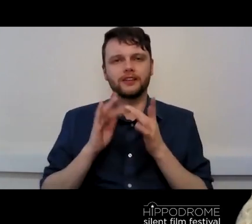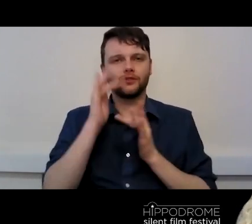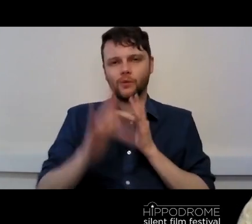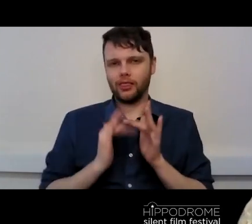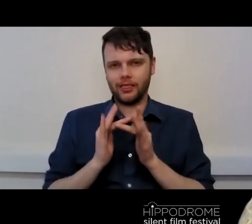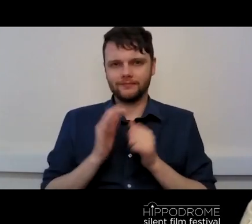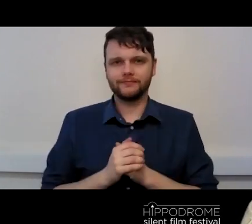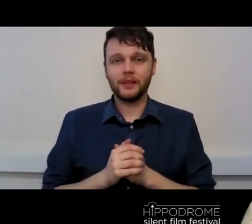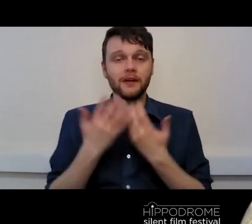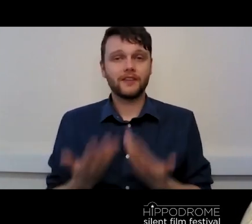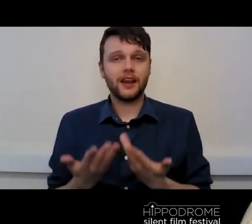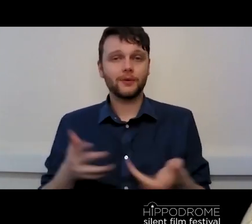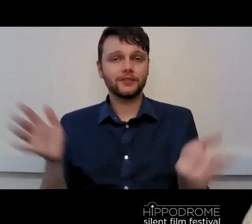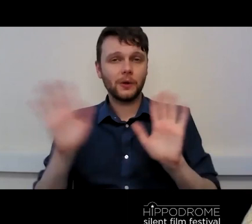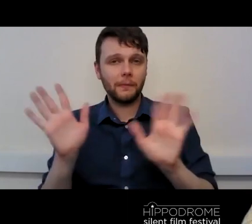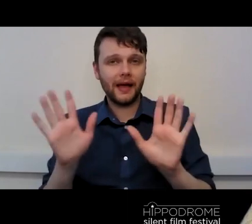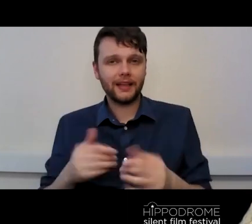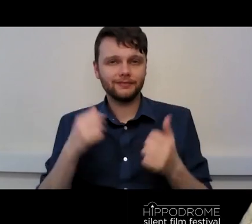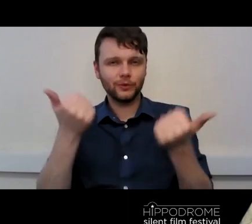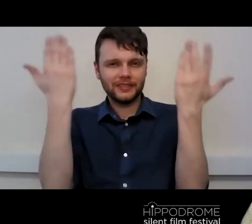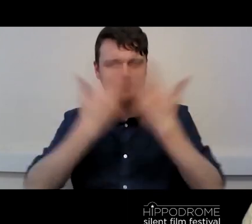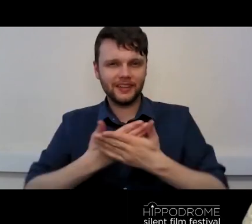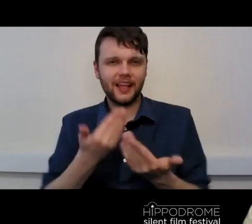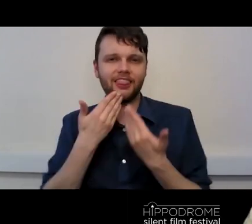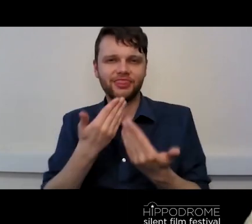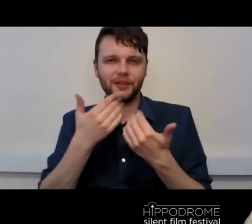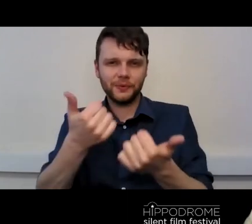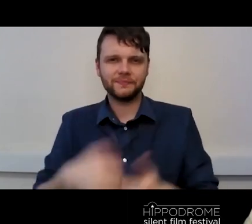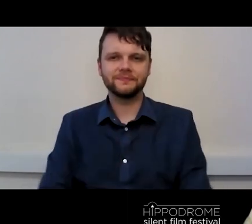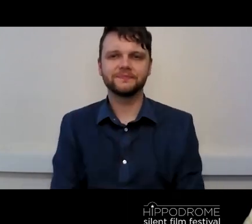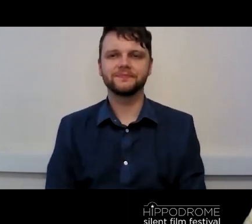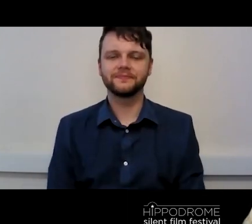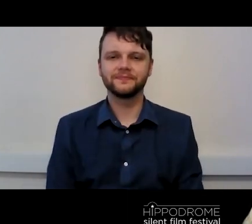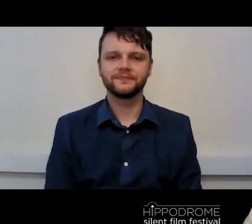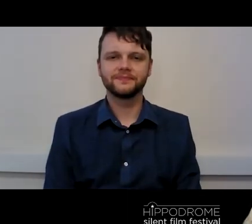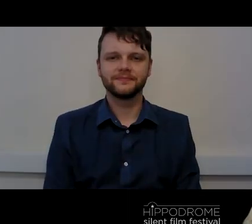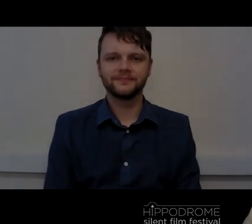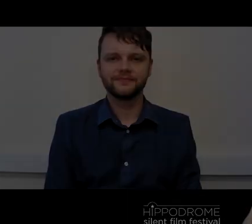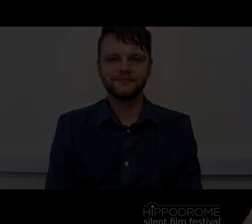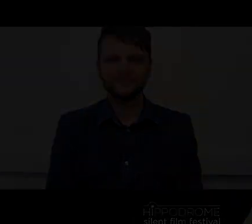But for now, goodbye and have a good evening. Thanks very much. Thank you.